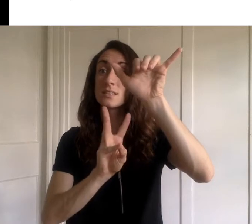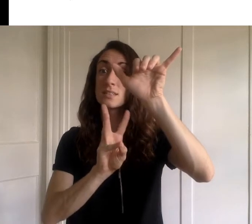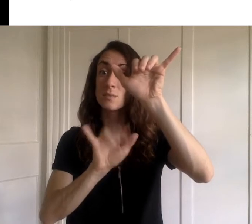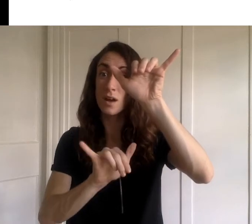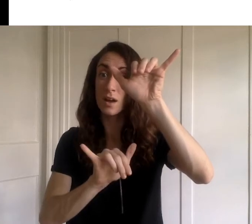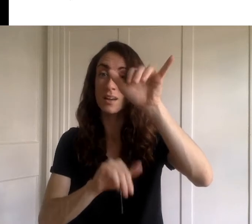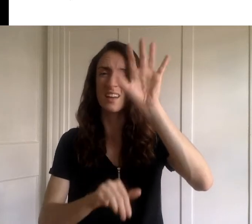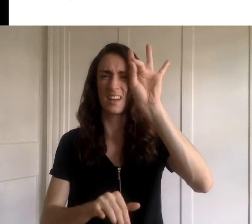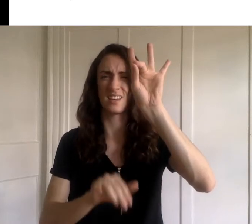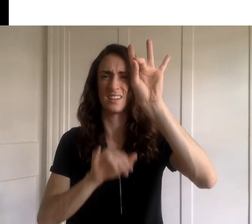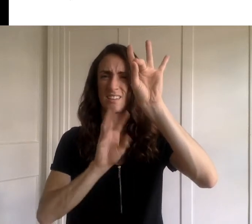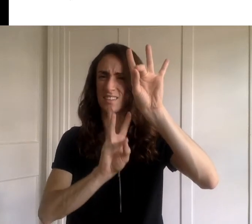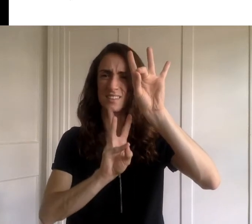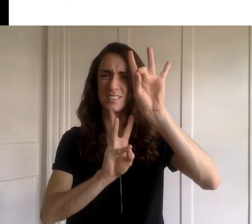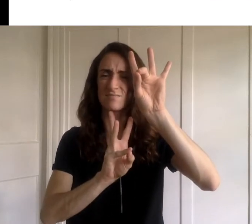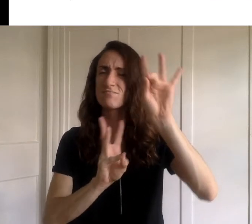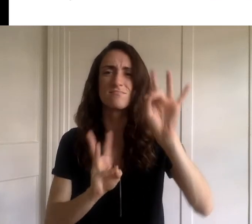6y.